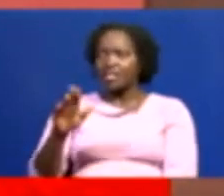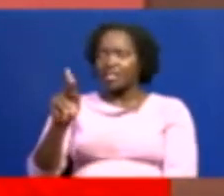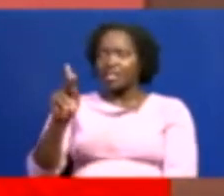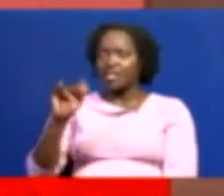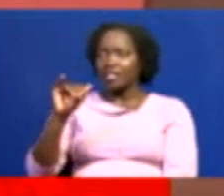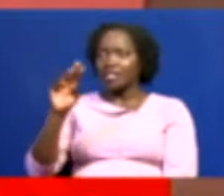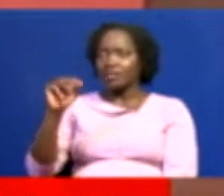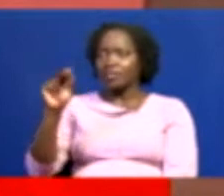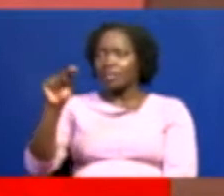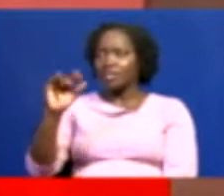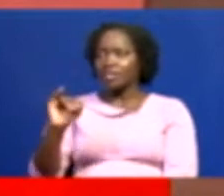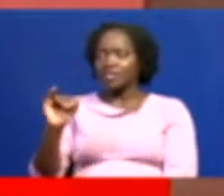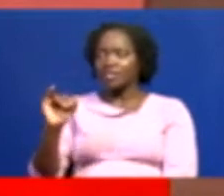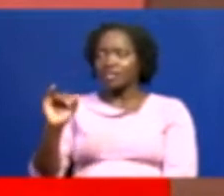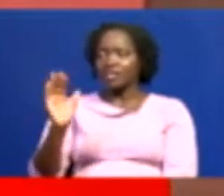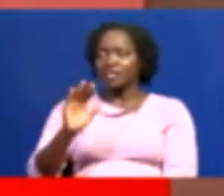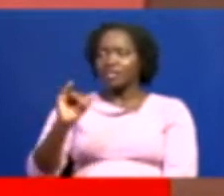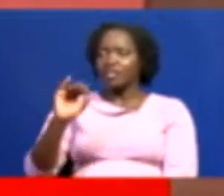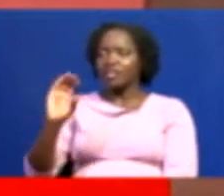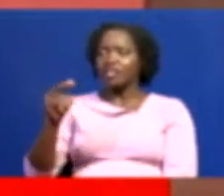Ichung'wah, mm-hmm. the likes of